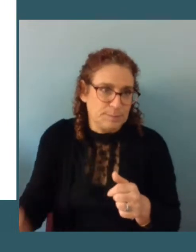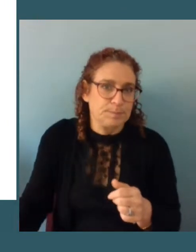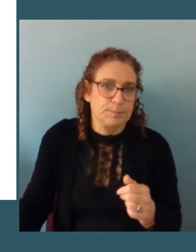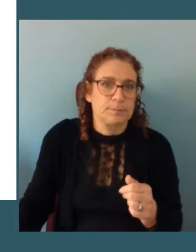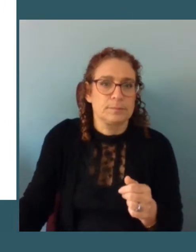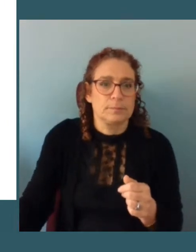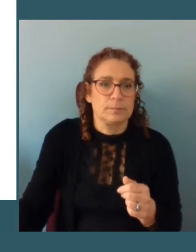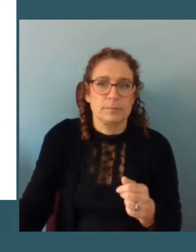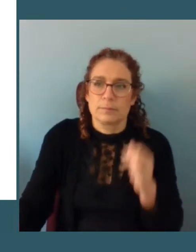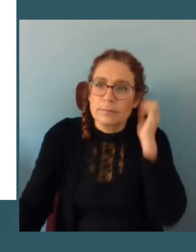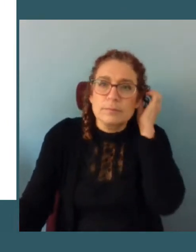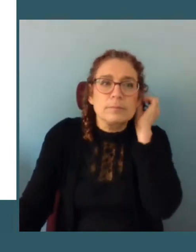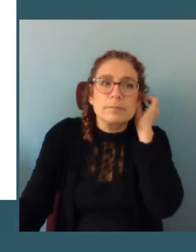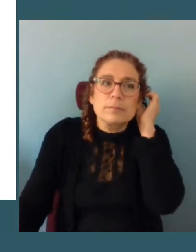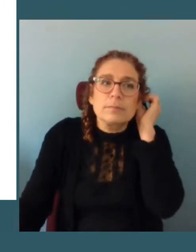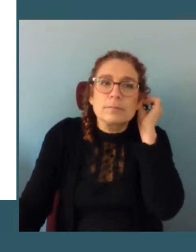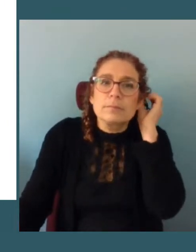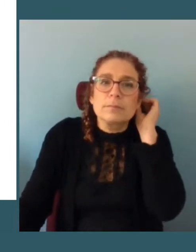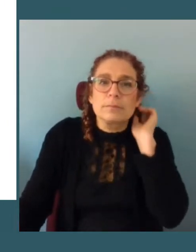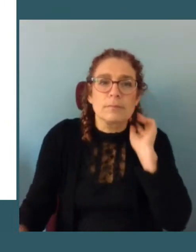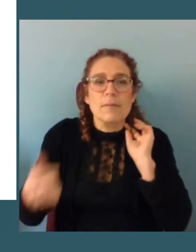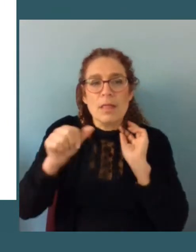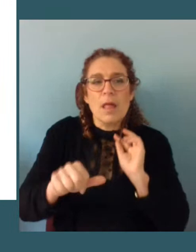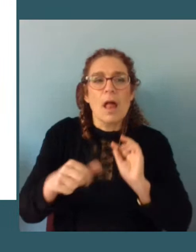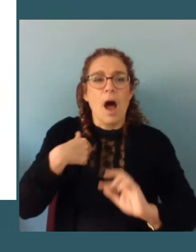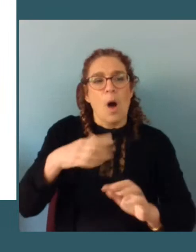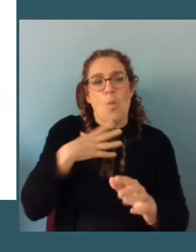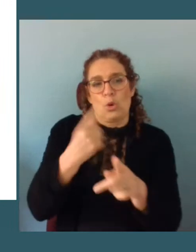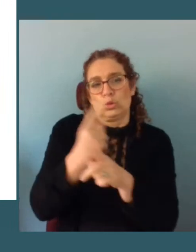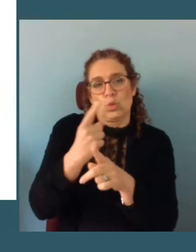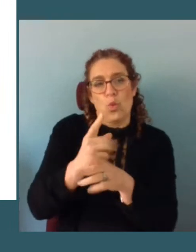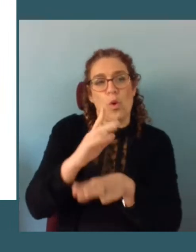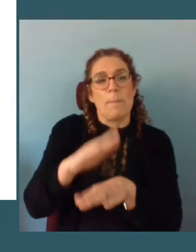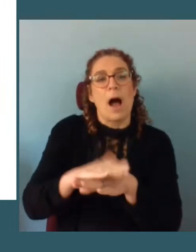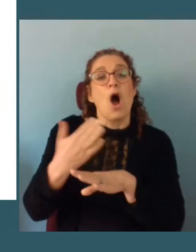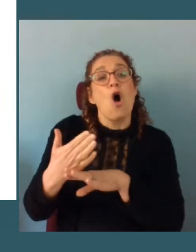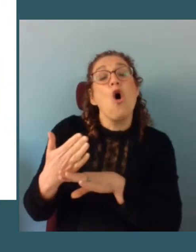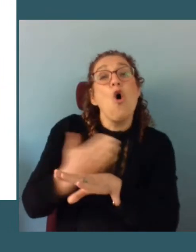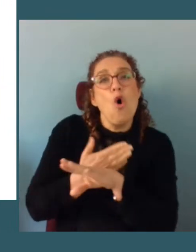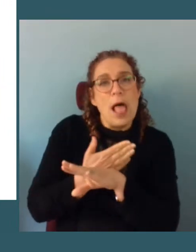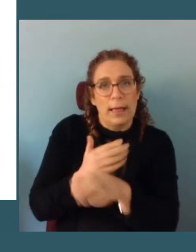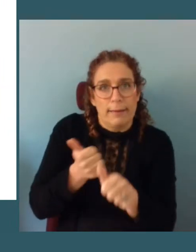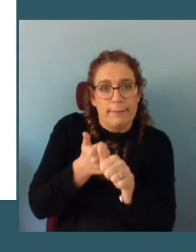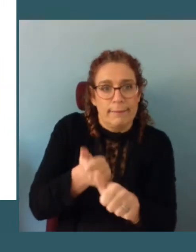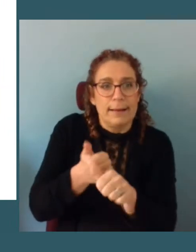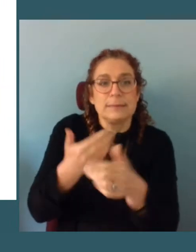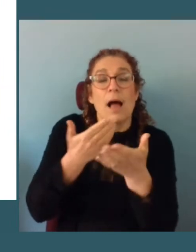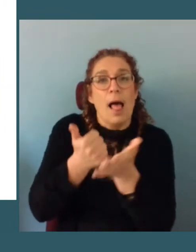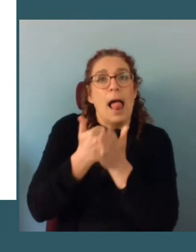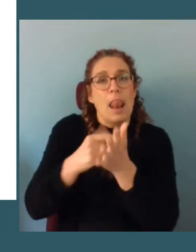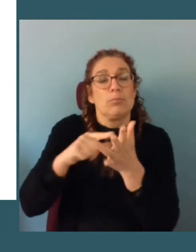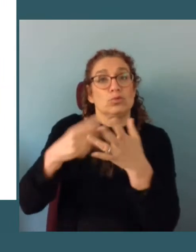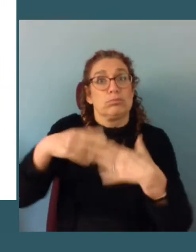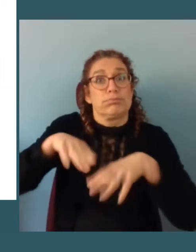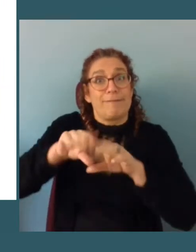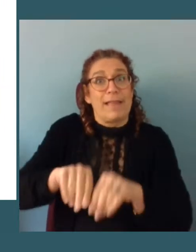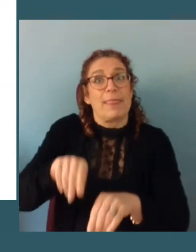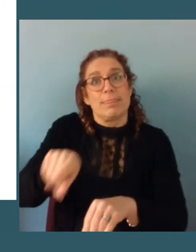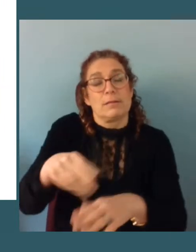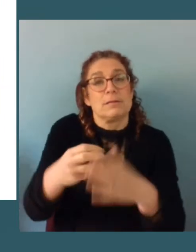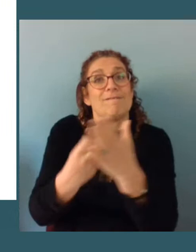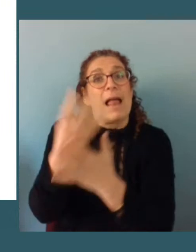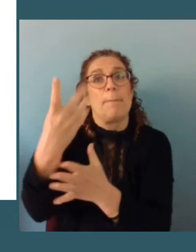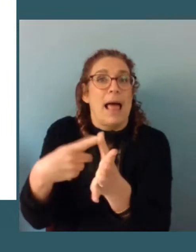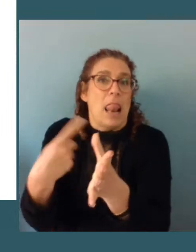early interventions to prevent peanut allergy in infants that are susceptible or maybe not